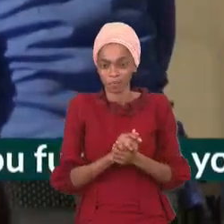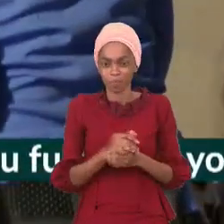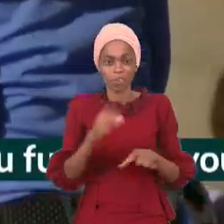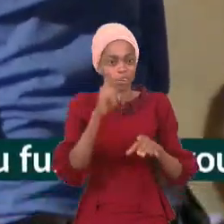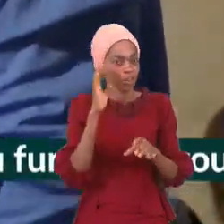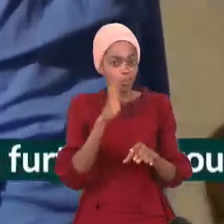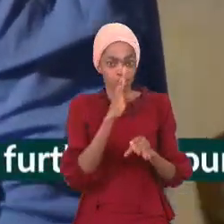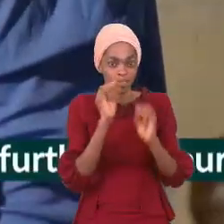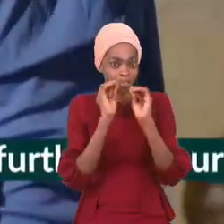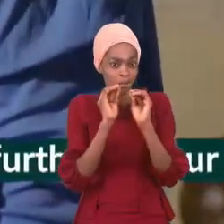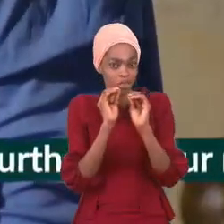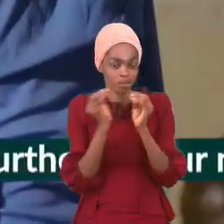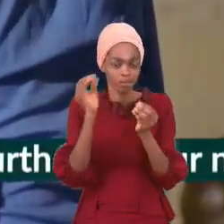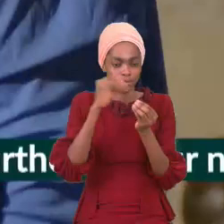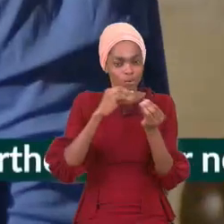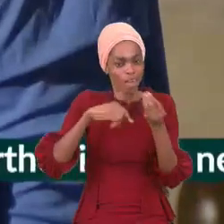Join us for it.